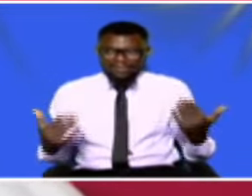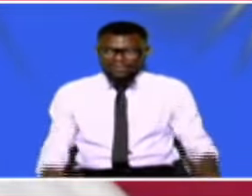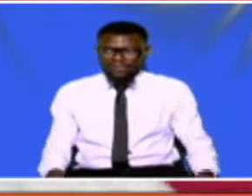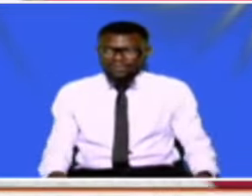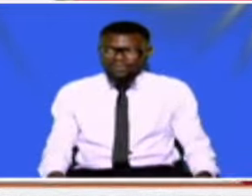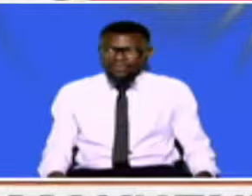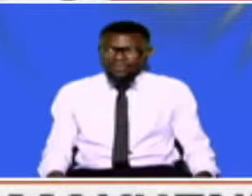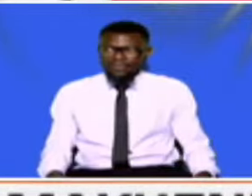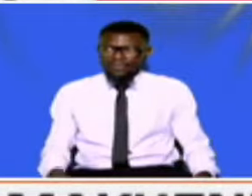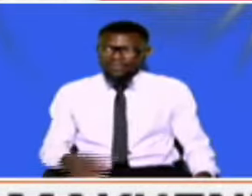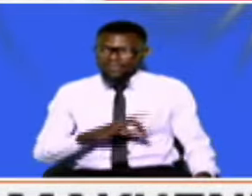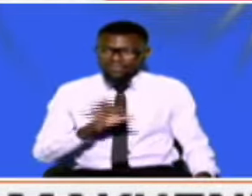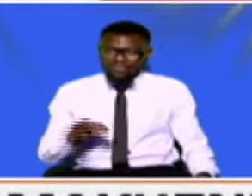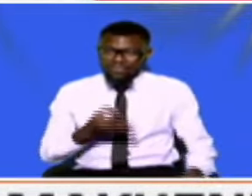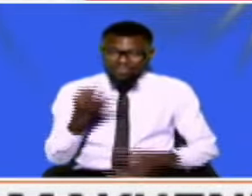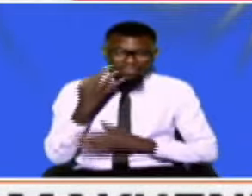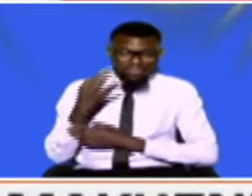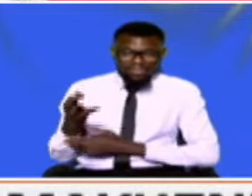deliver